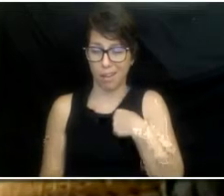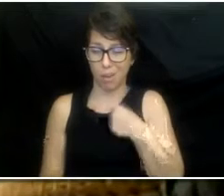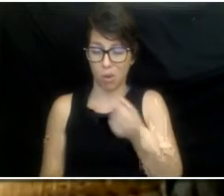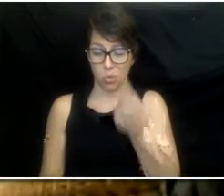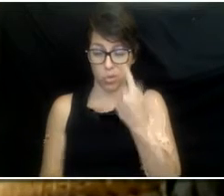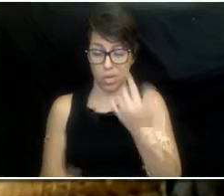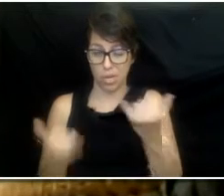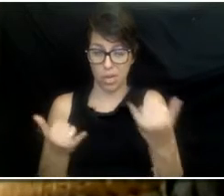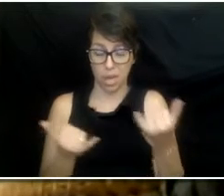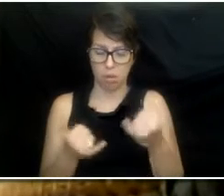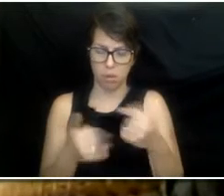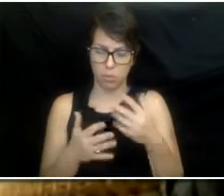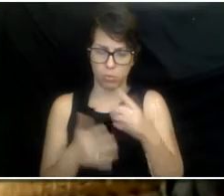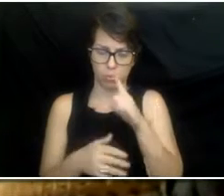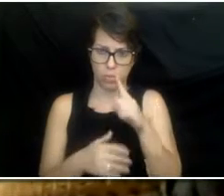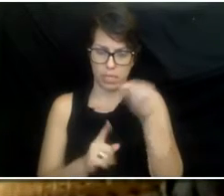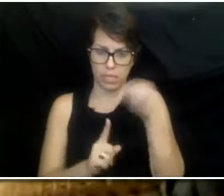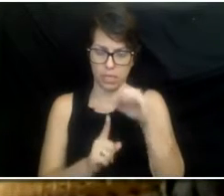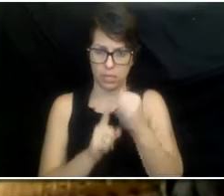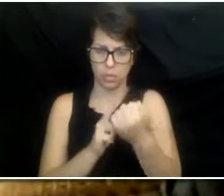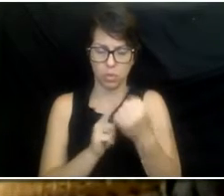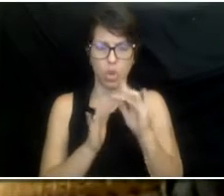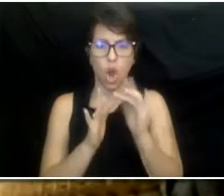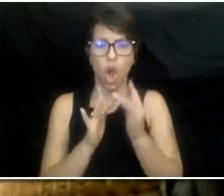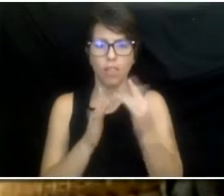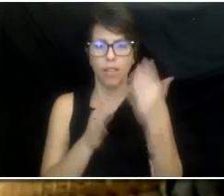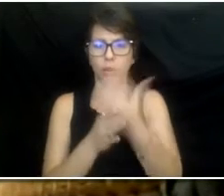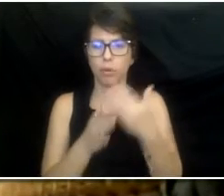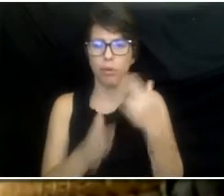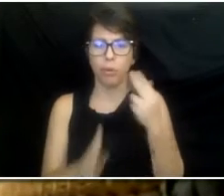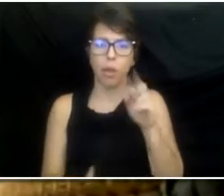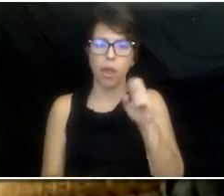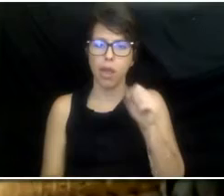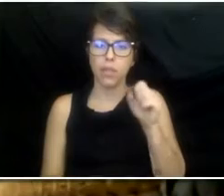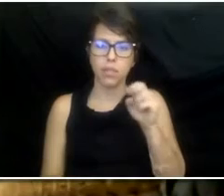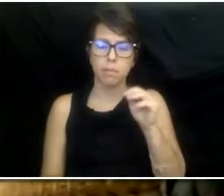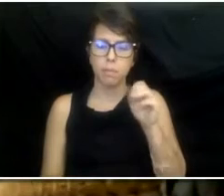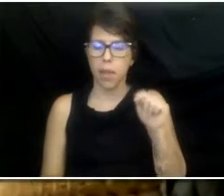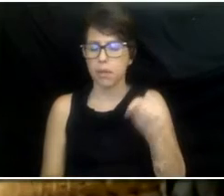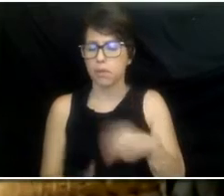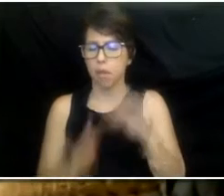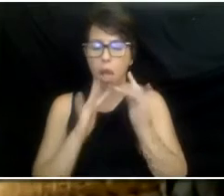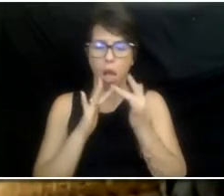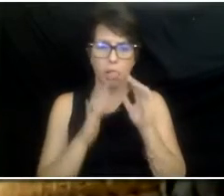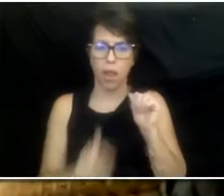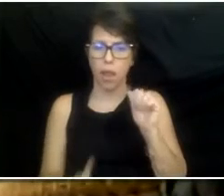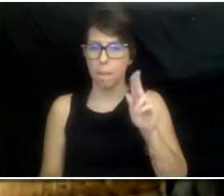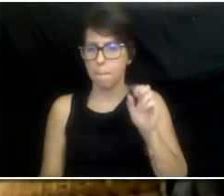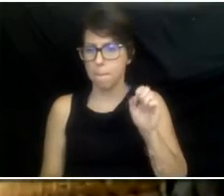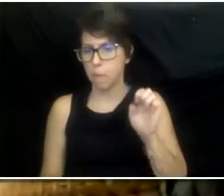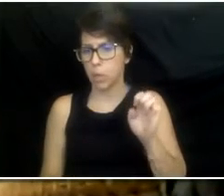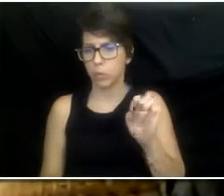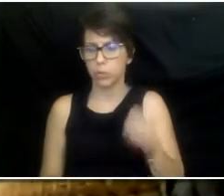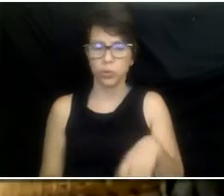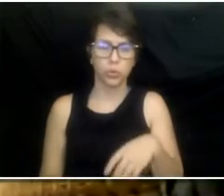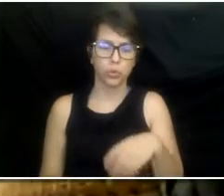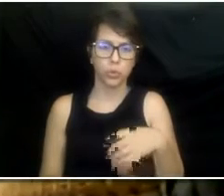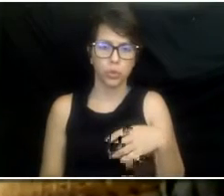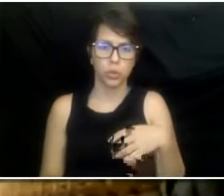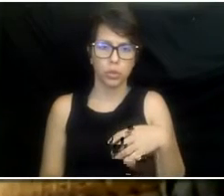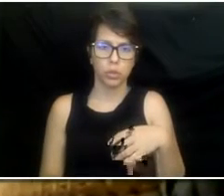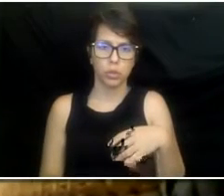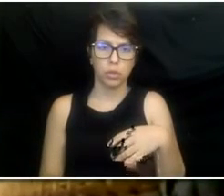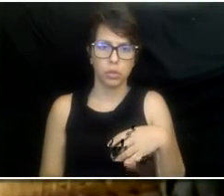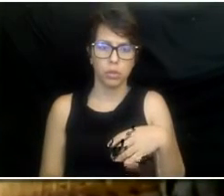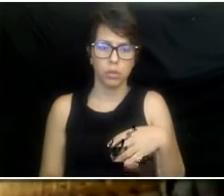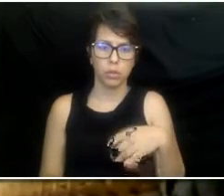increased as as one might imagine um what is the city doing to Target that